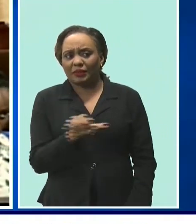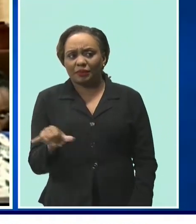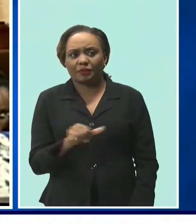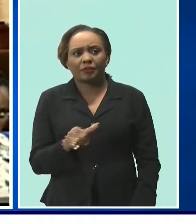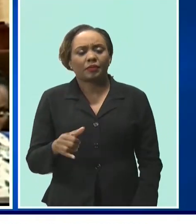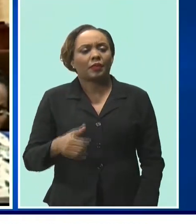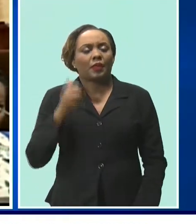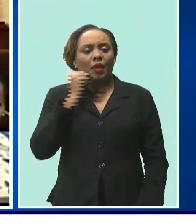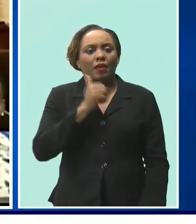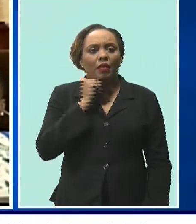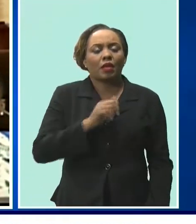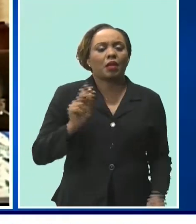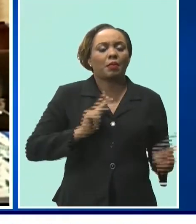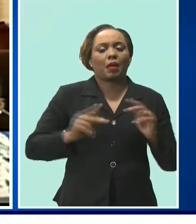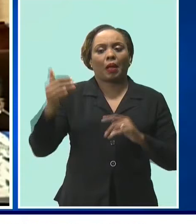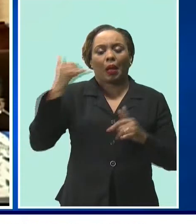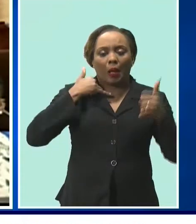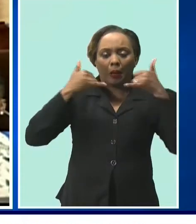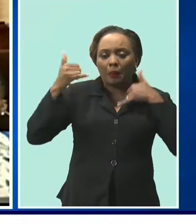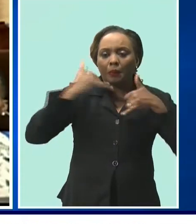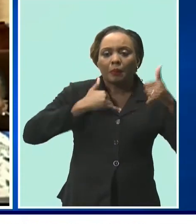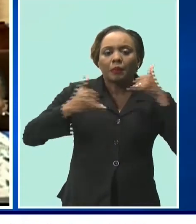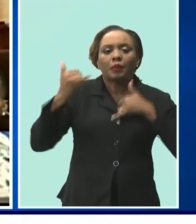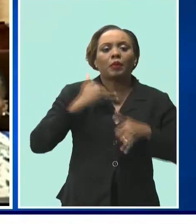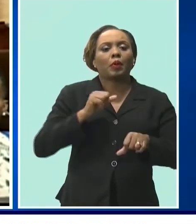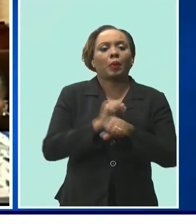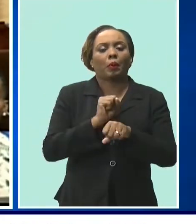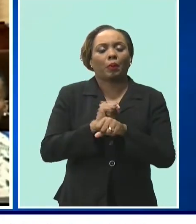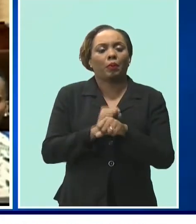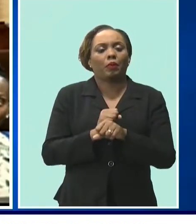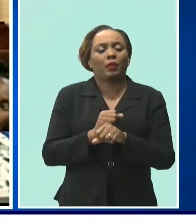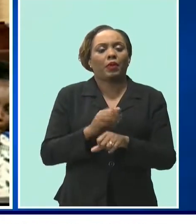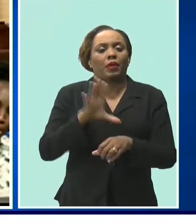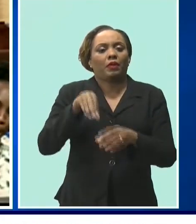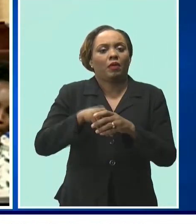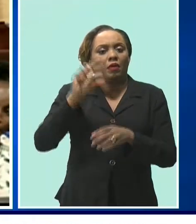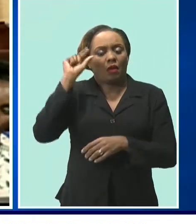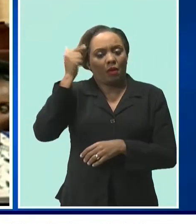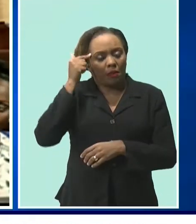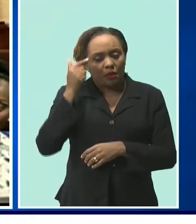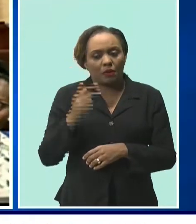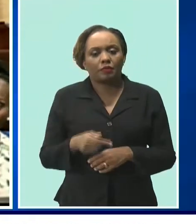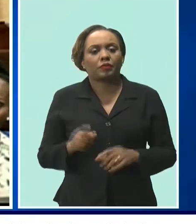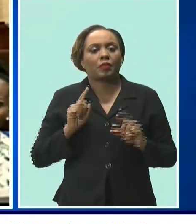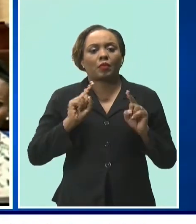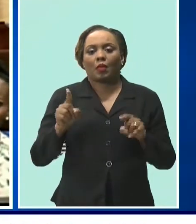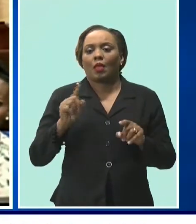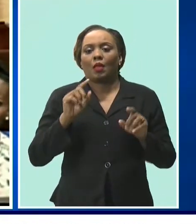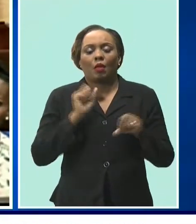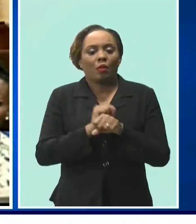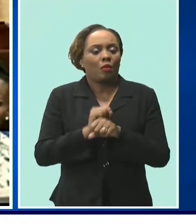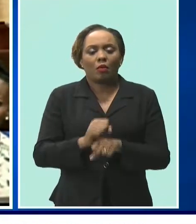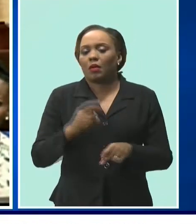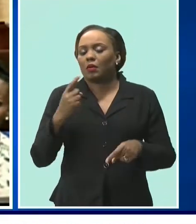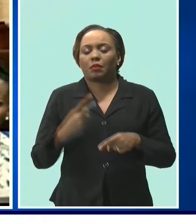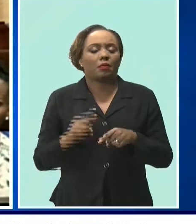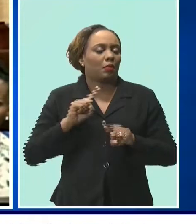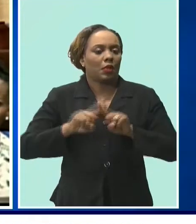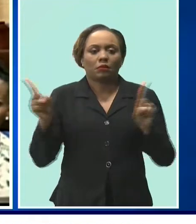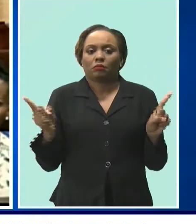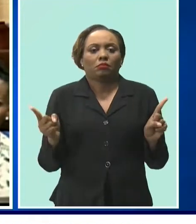public servants, who were declared medically unfit for work, and they are entitled to receive their